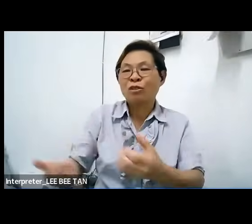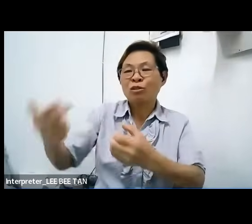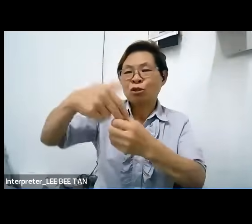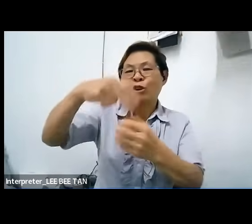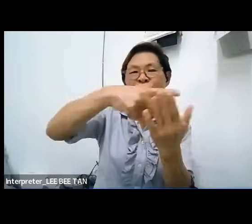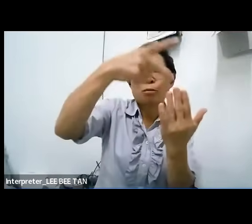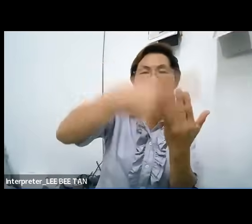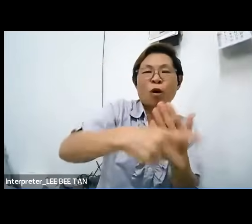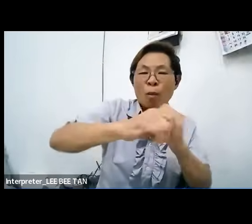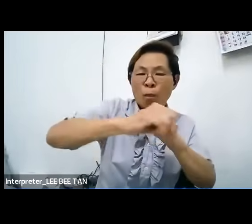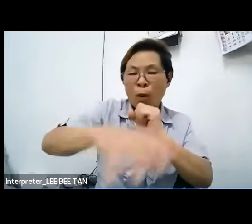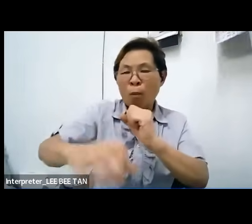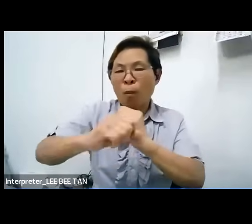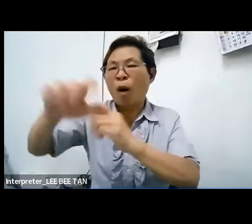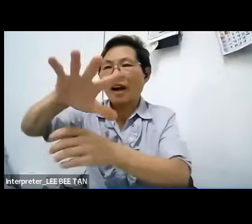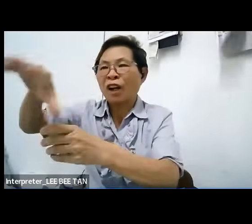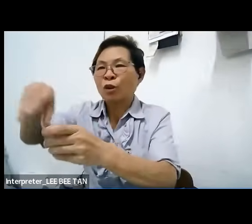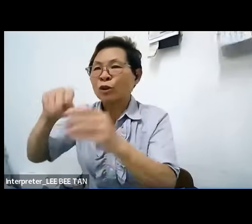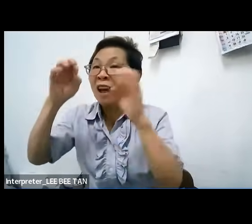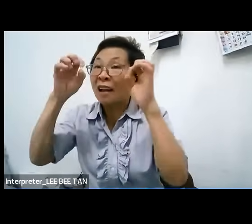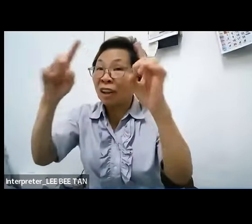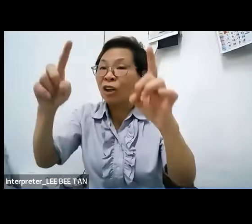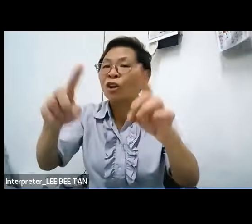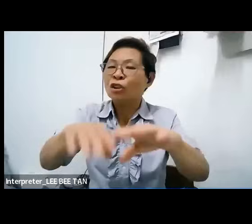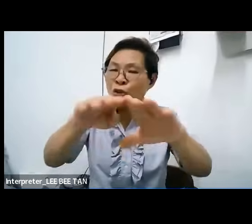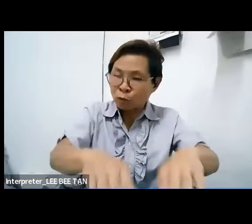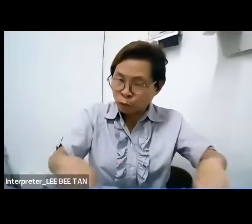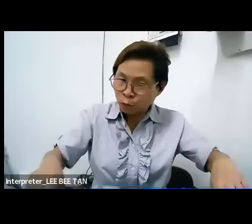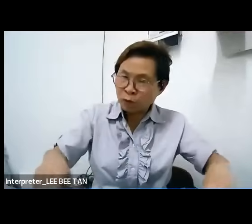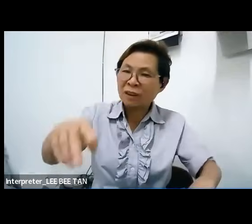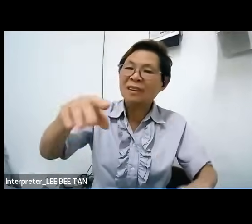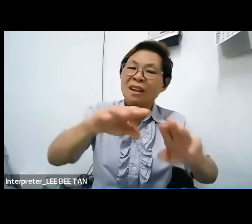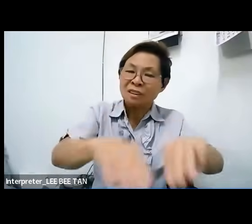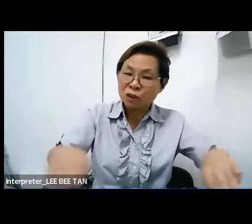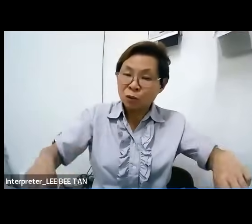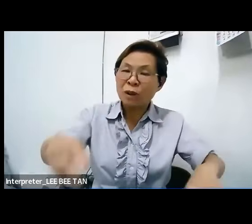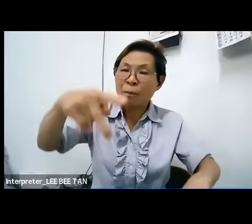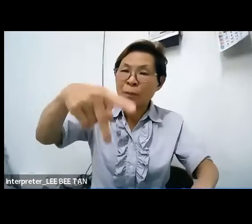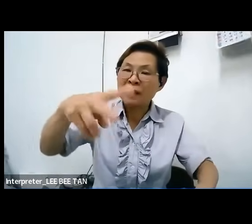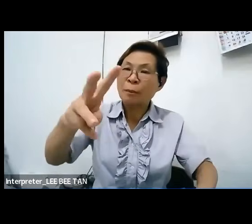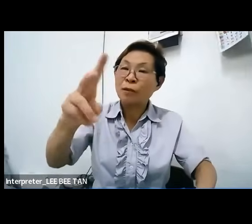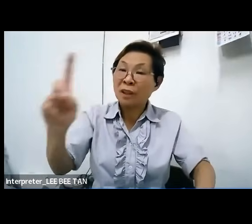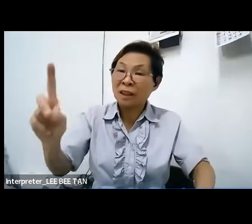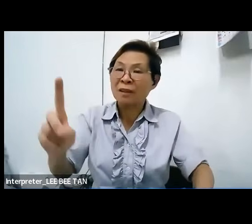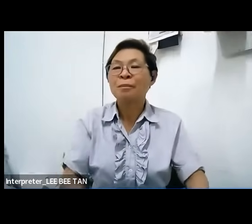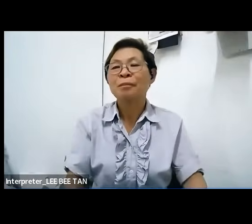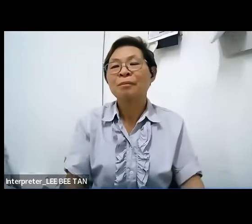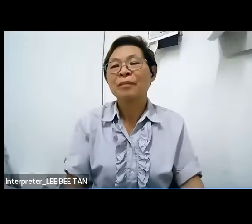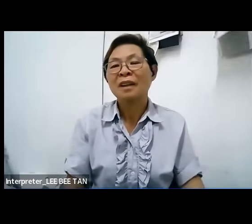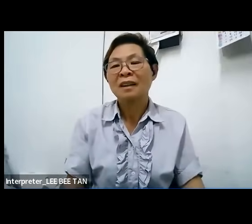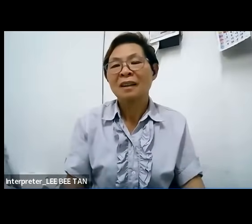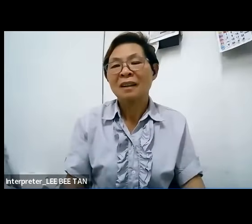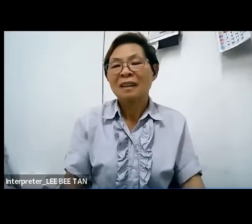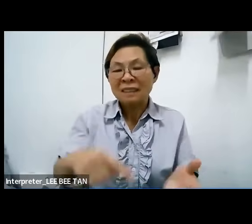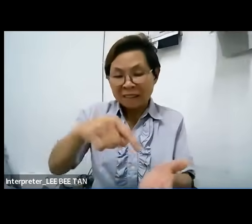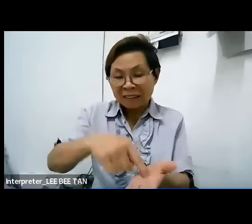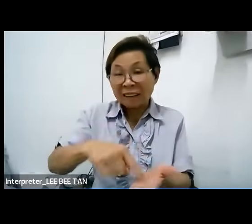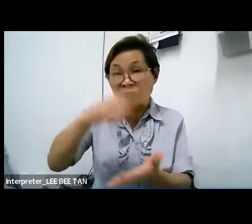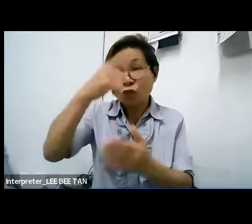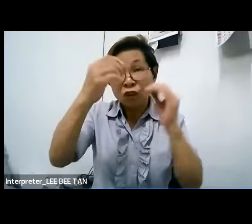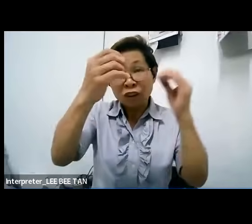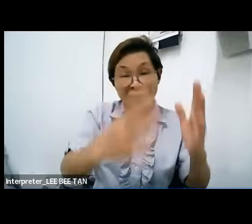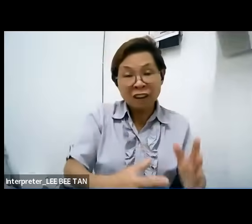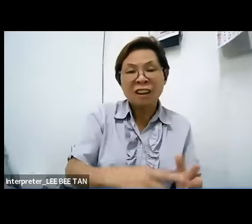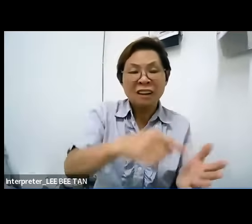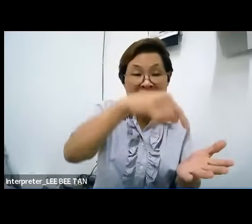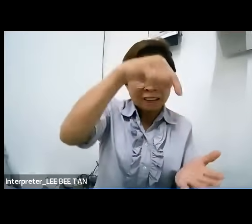initiatives to promote inclusive education to our students with special needs. So this is for the teachers and